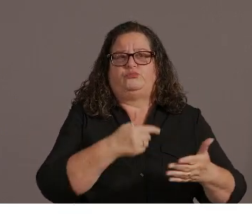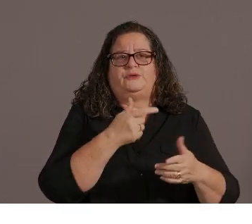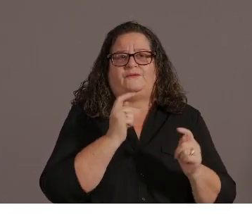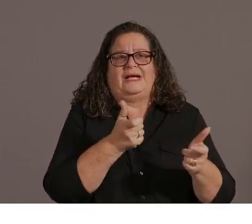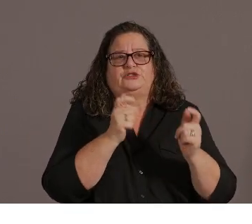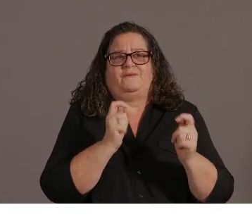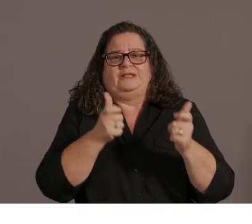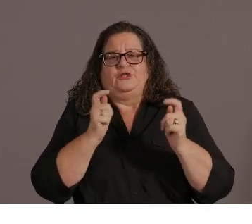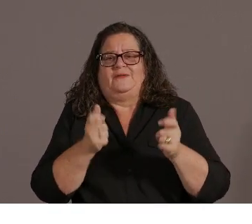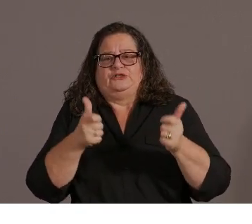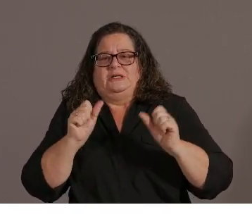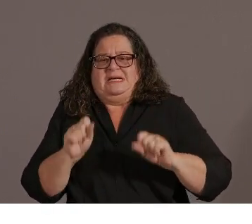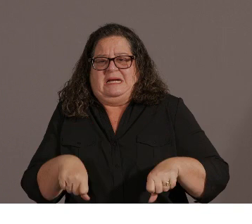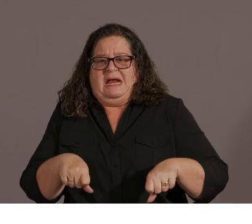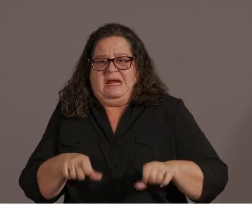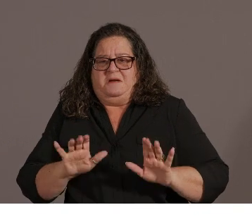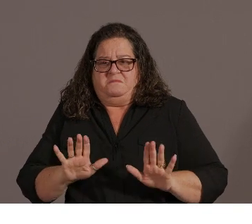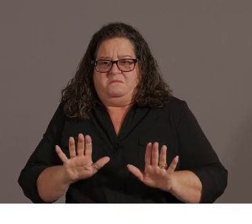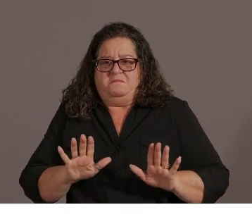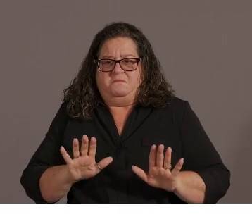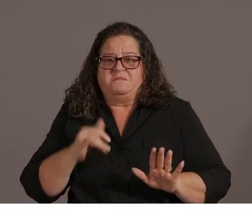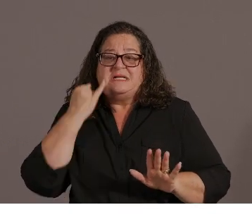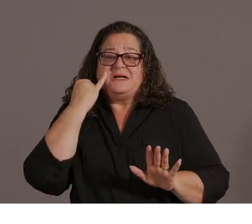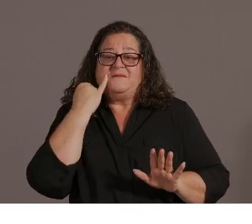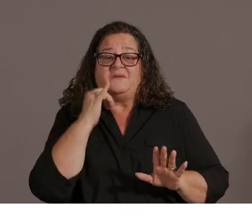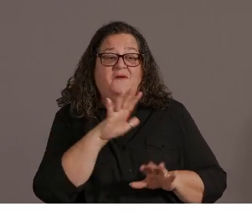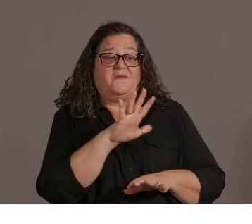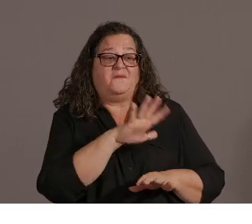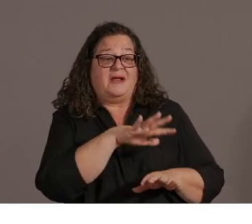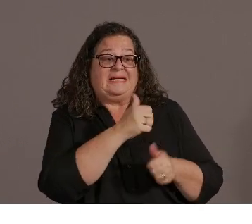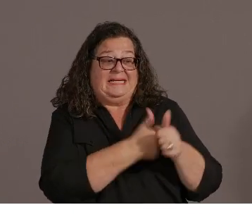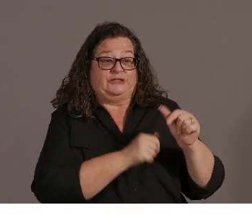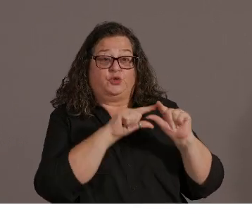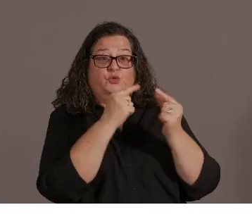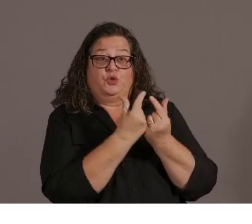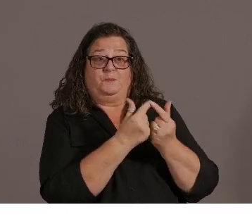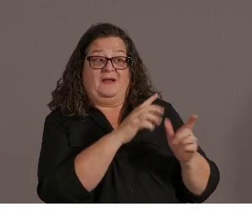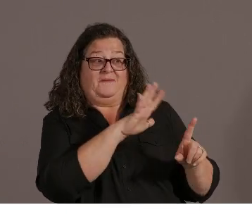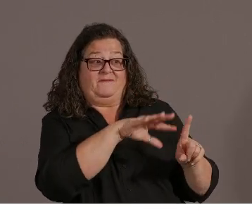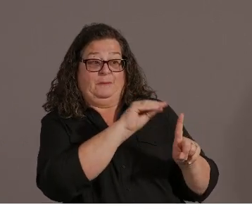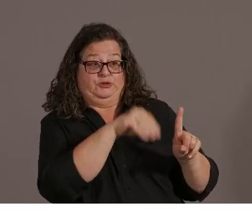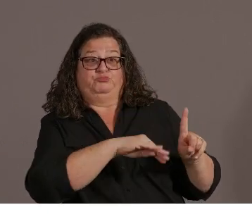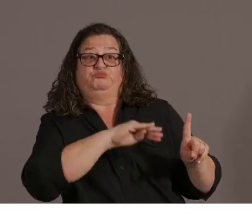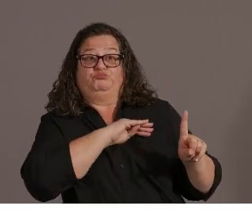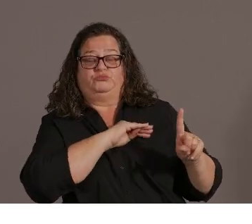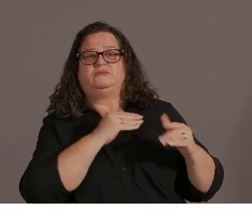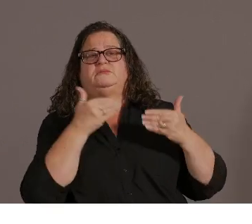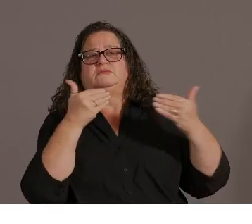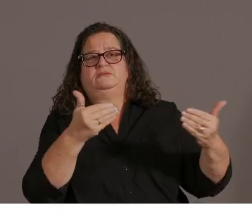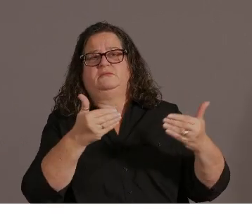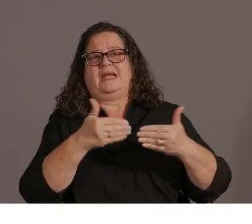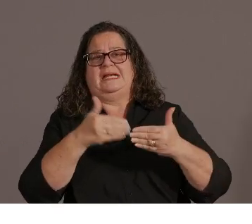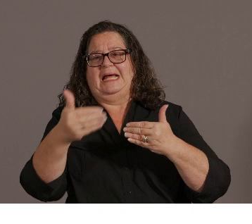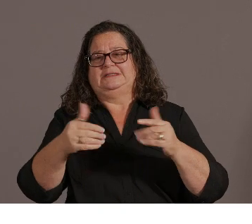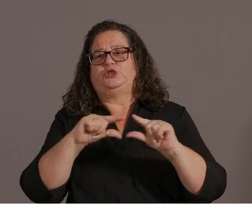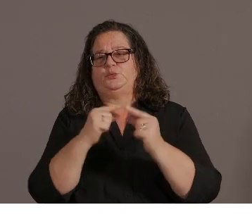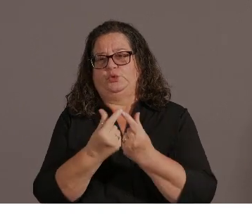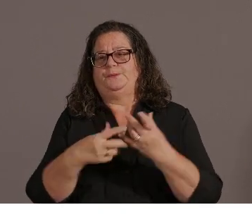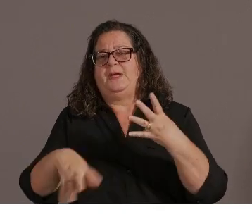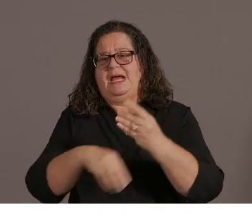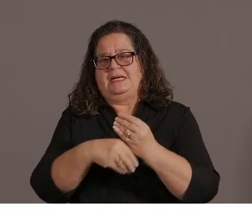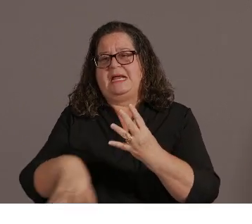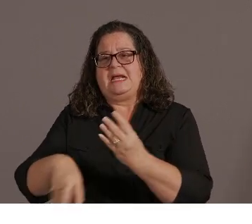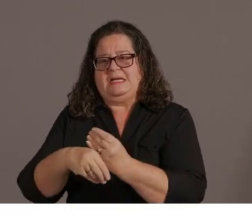of their age category vaccinated or demand slows down. The state will move if we reach a statewide total of